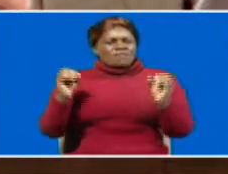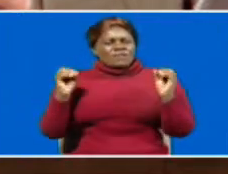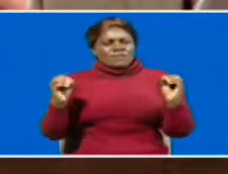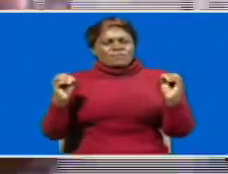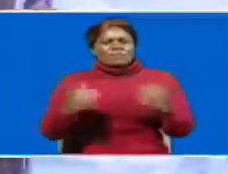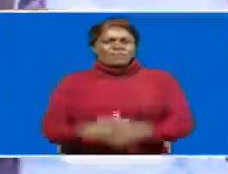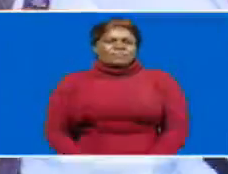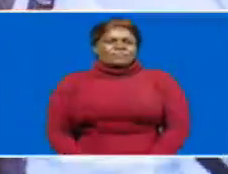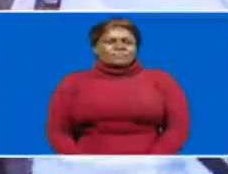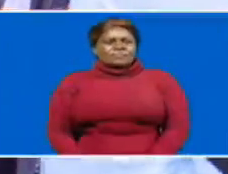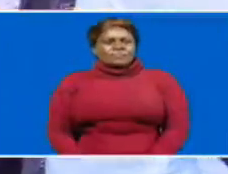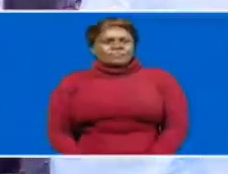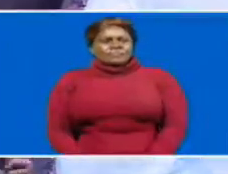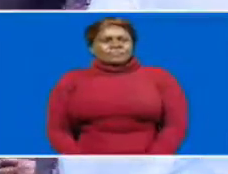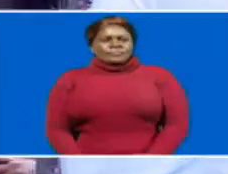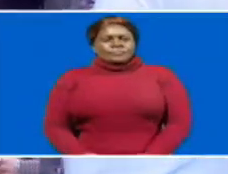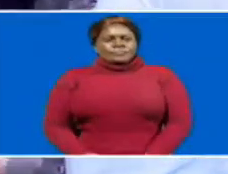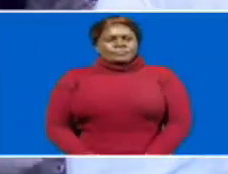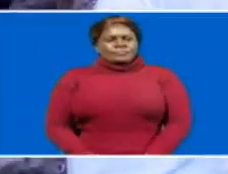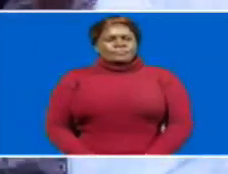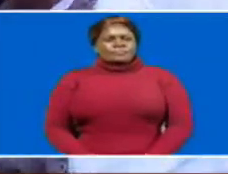make.